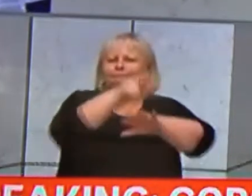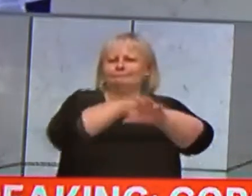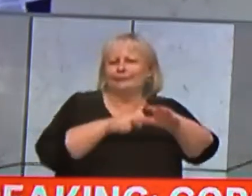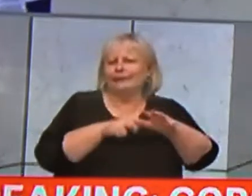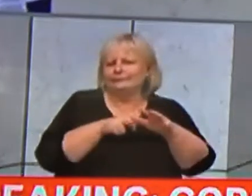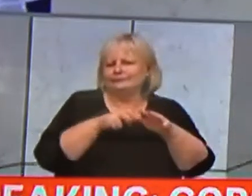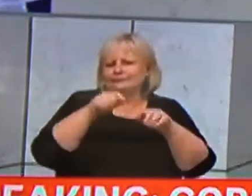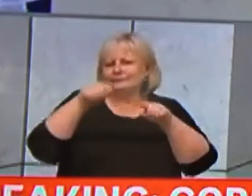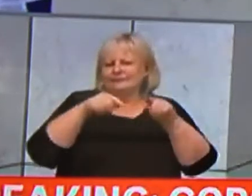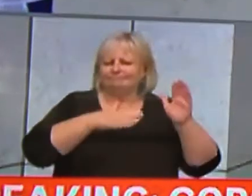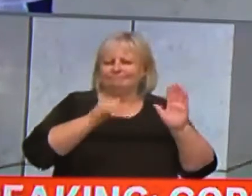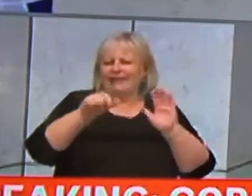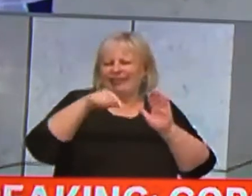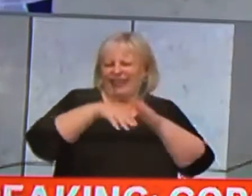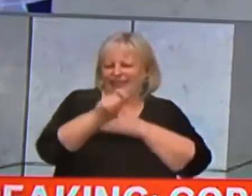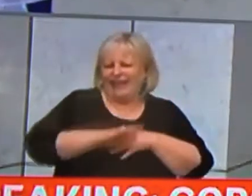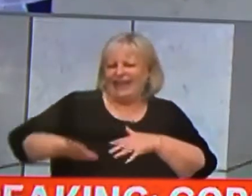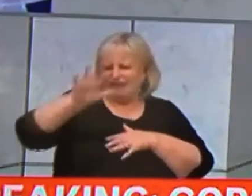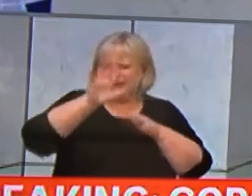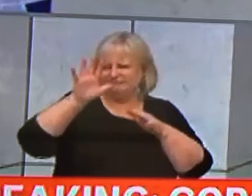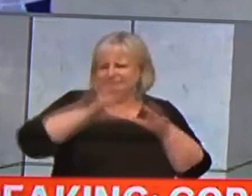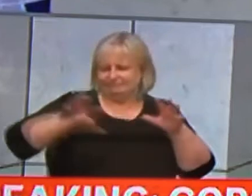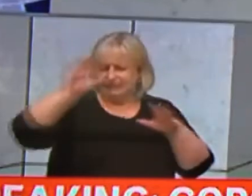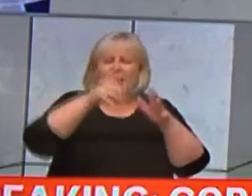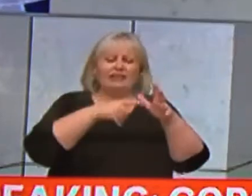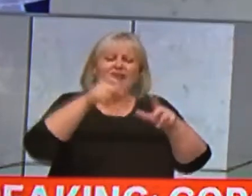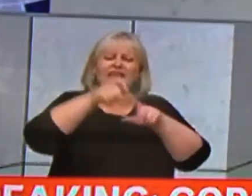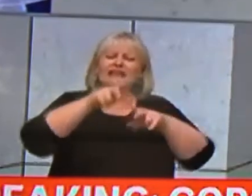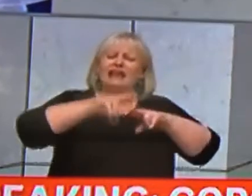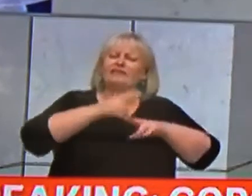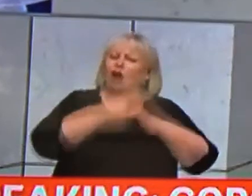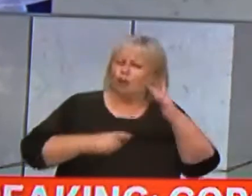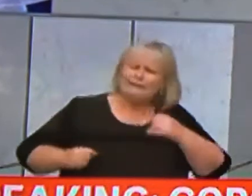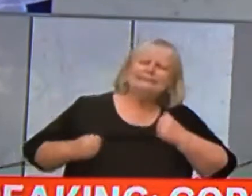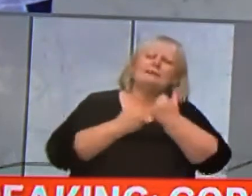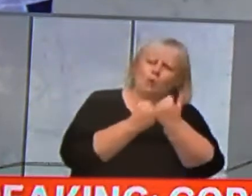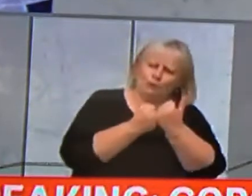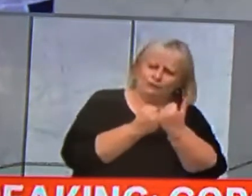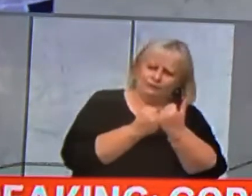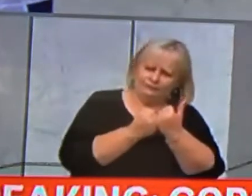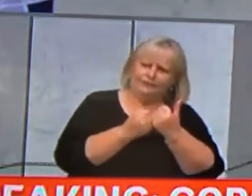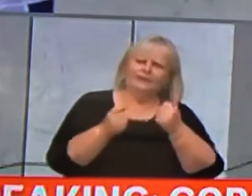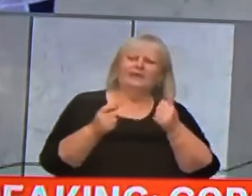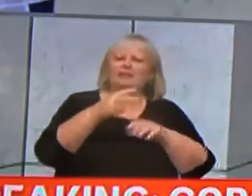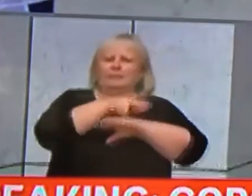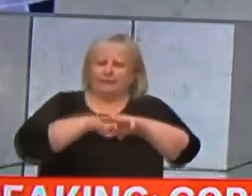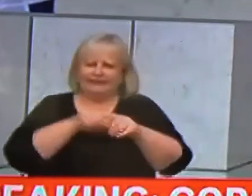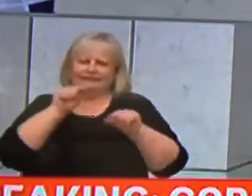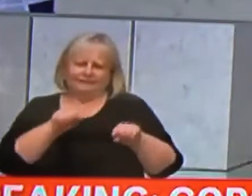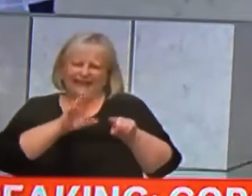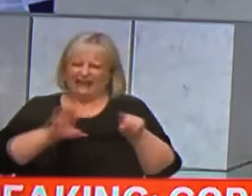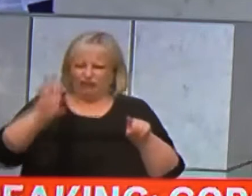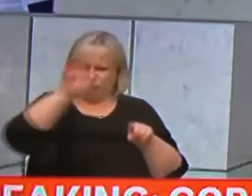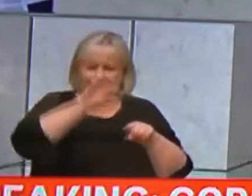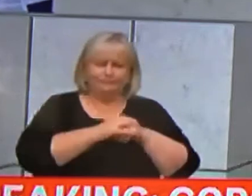so sworn in those jurisdictions. The ADF will be there to support those enforcement authorities. And